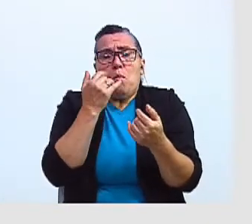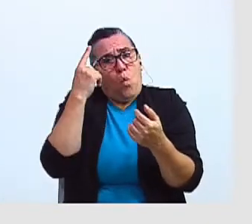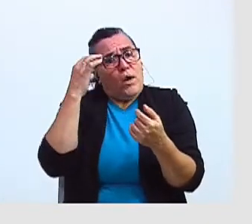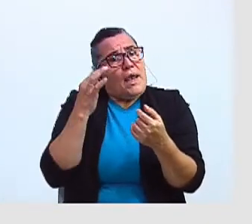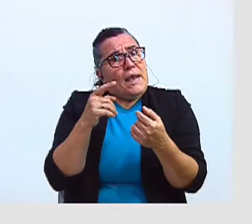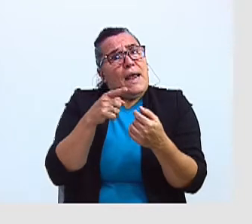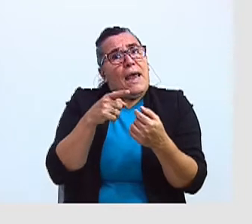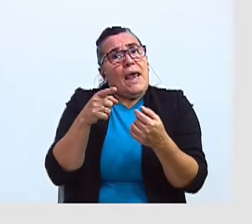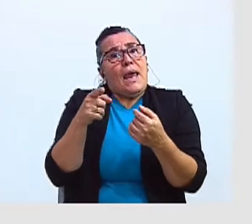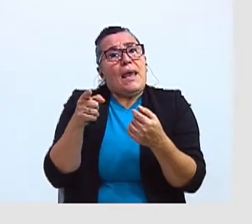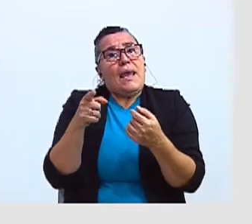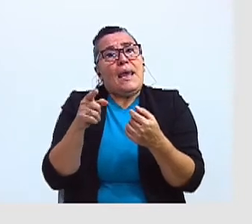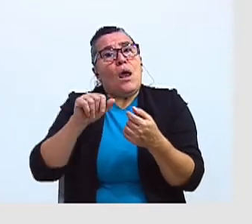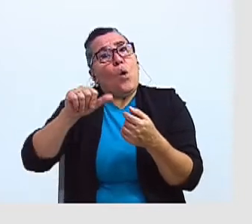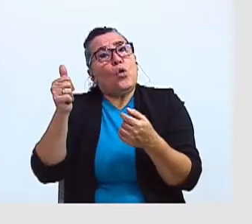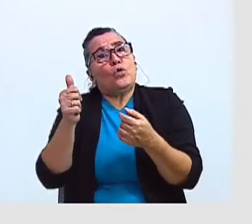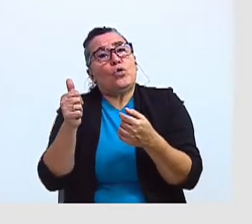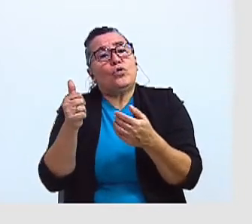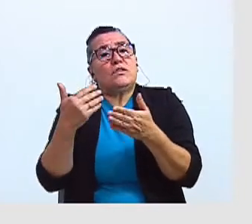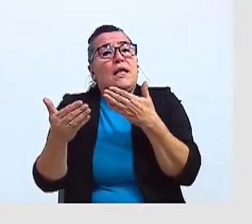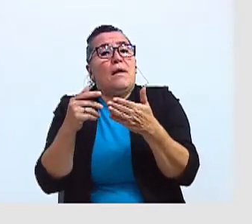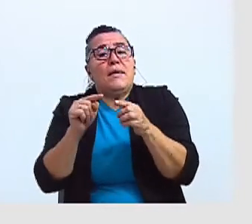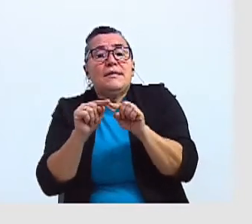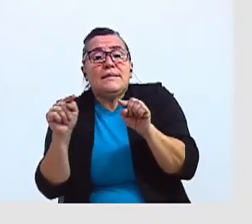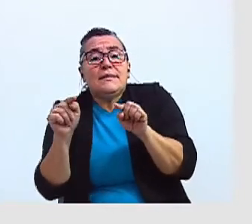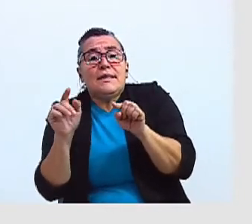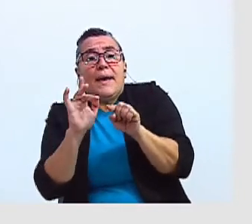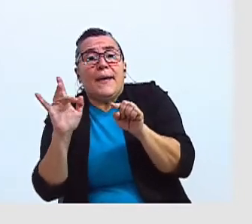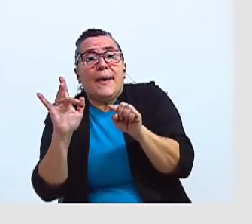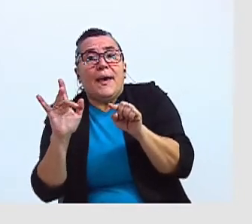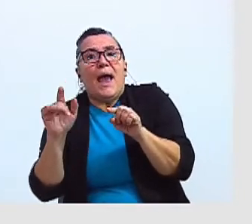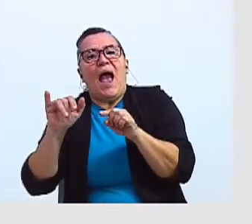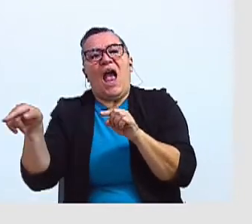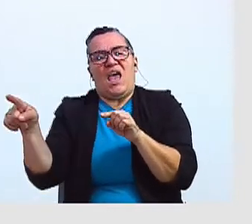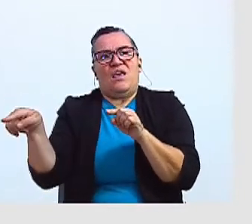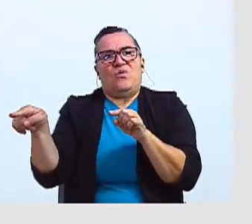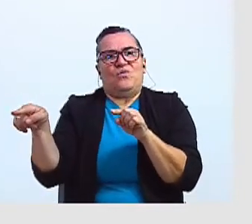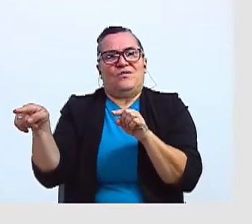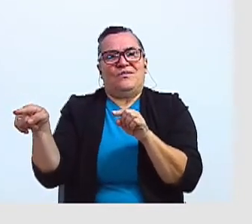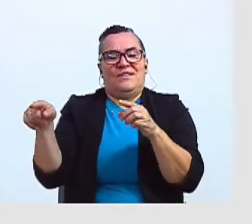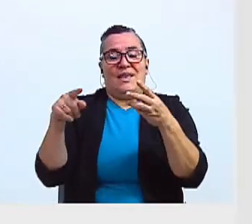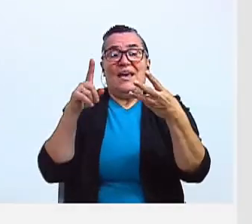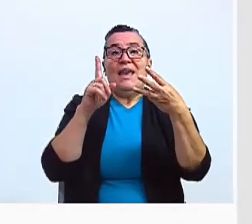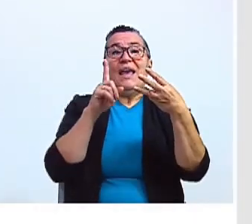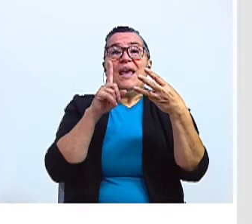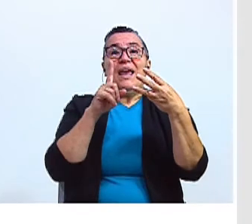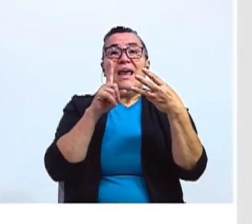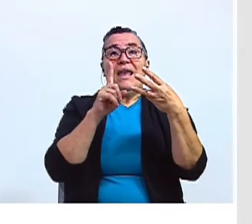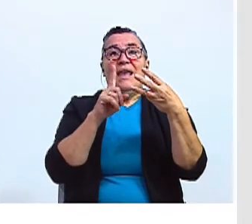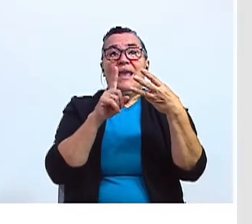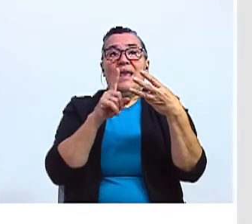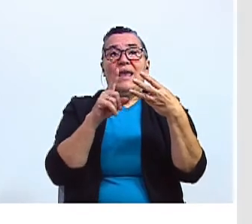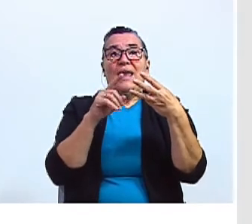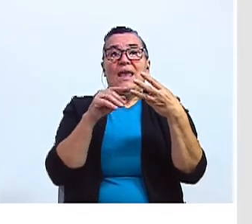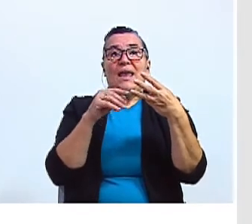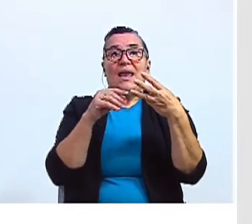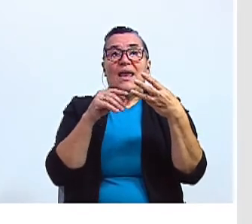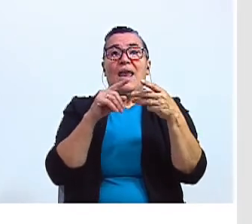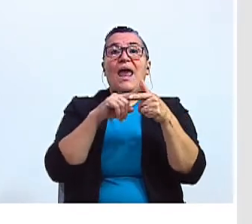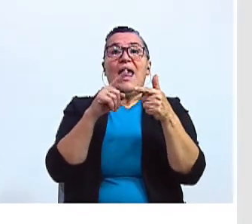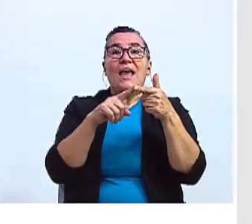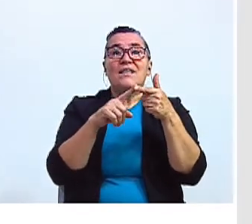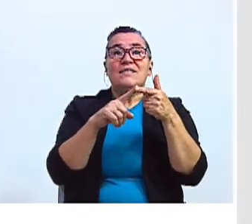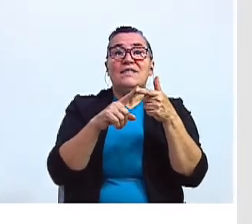that others might them. Okay, so let's see. Next, that is